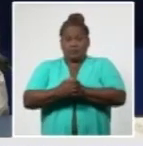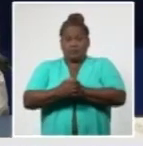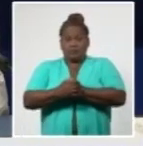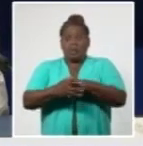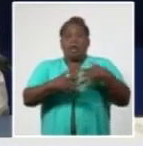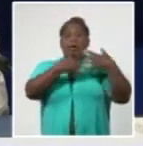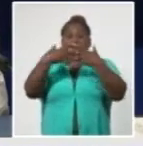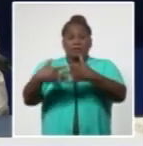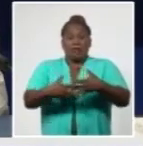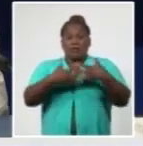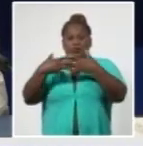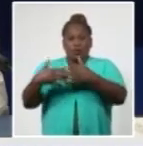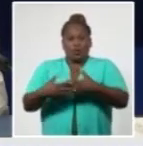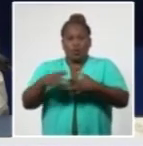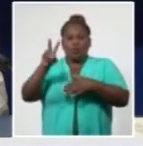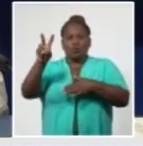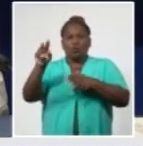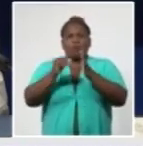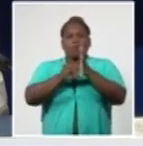with